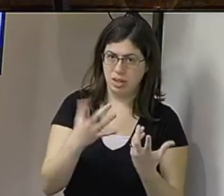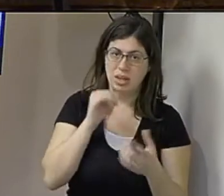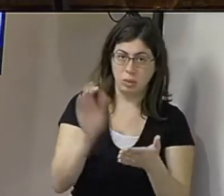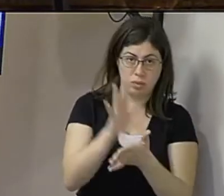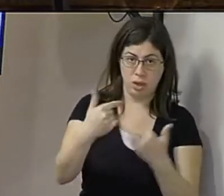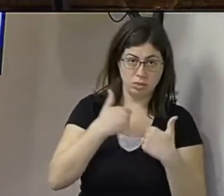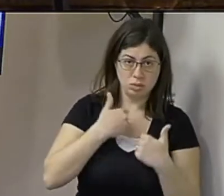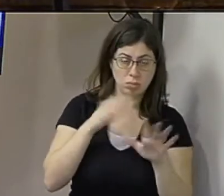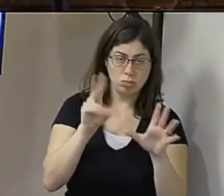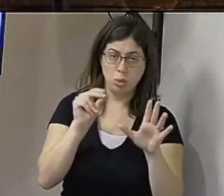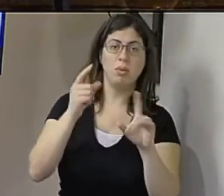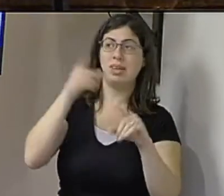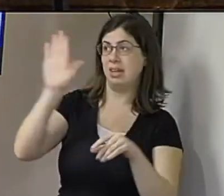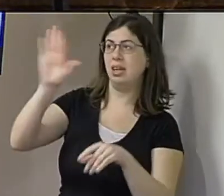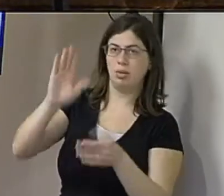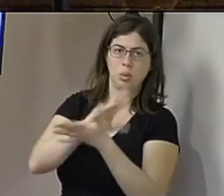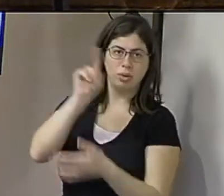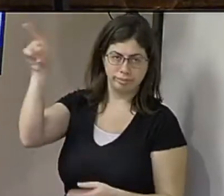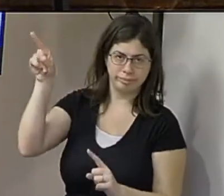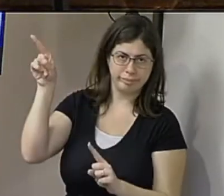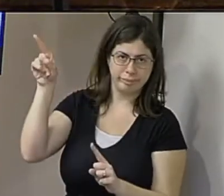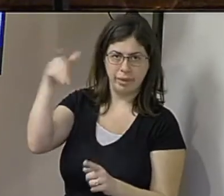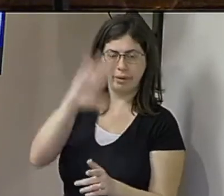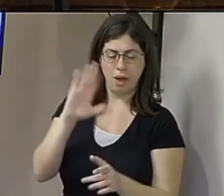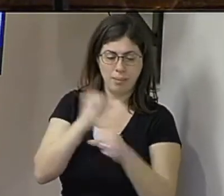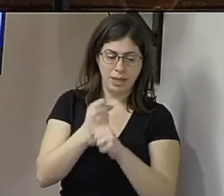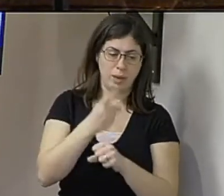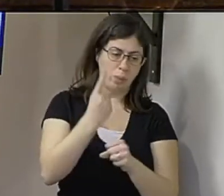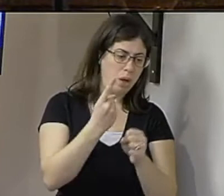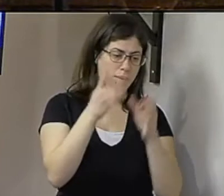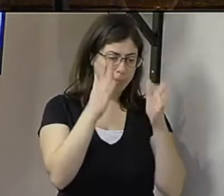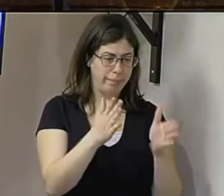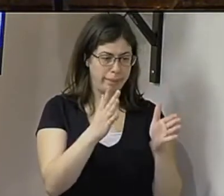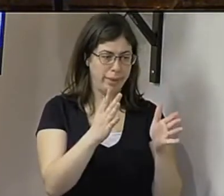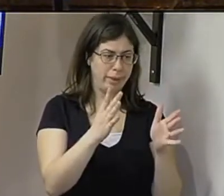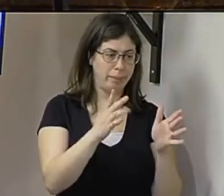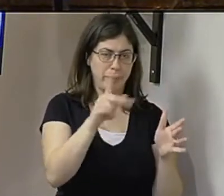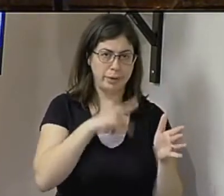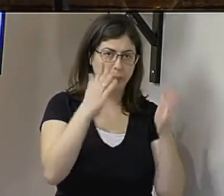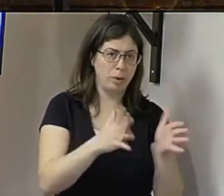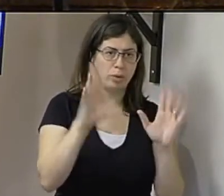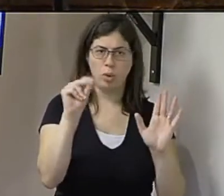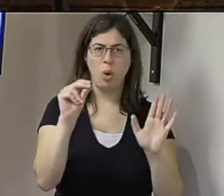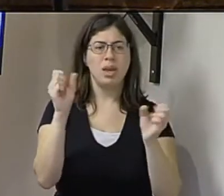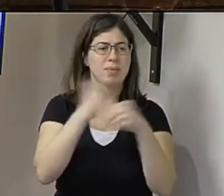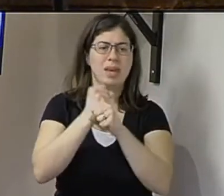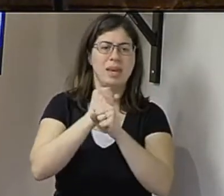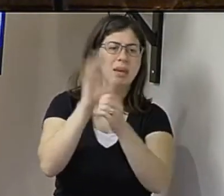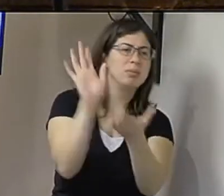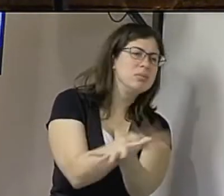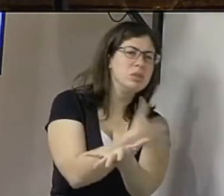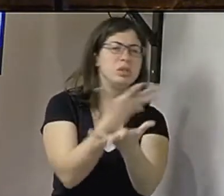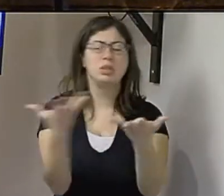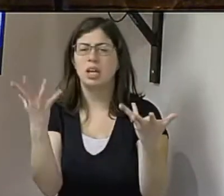glorify you, but for the Lord's glory. So God's not making these one-note people. He's making symphonies, right? He's making works of art that are capable of